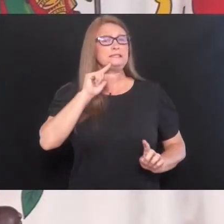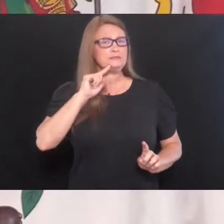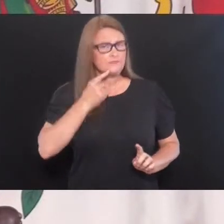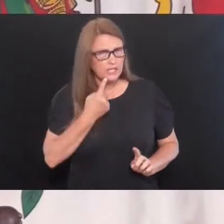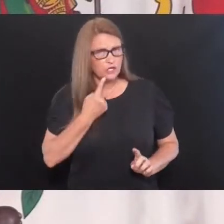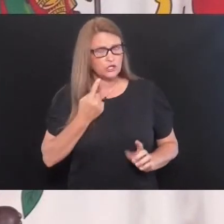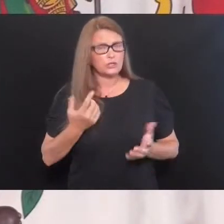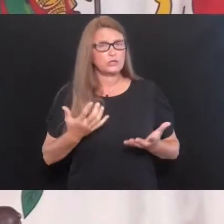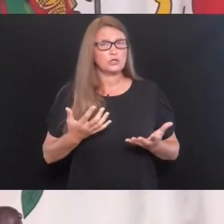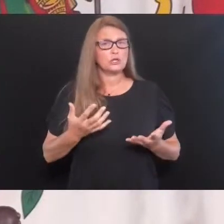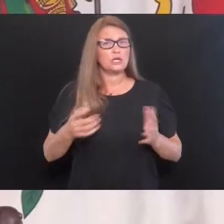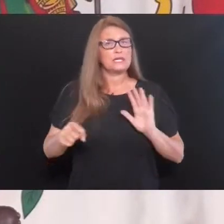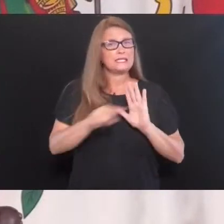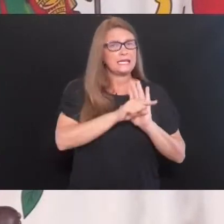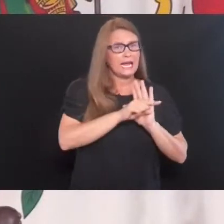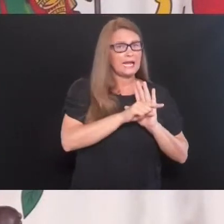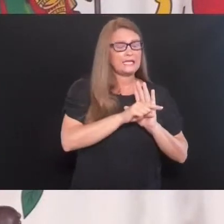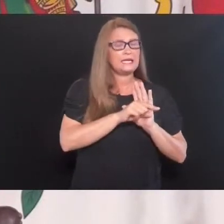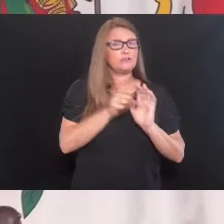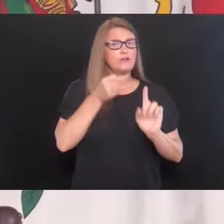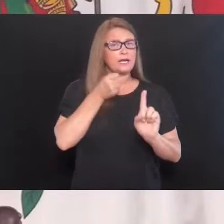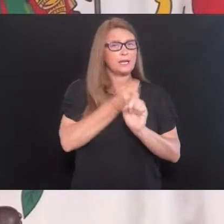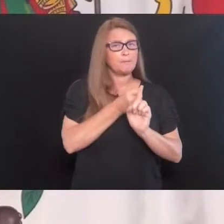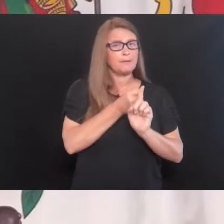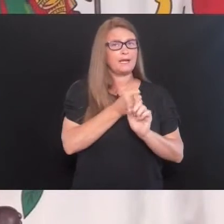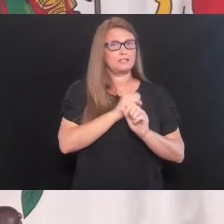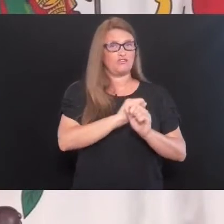long-term negative effects from having COVID.